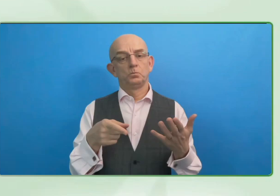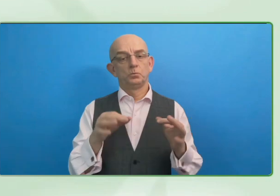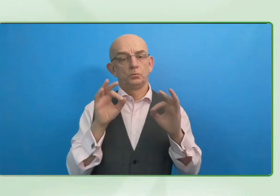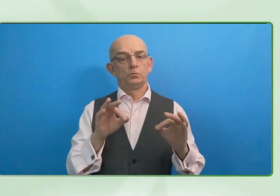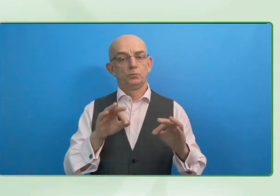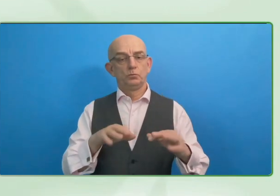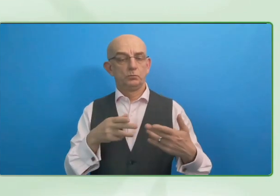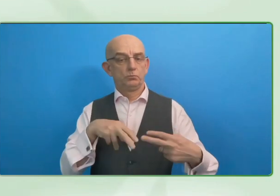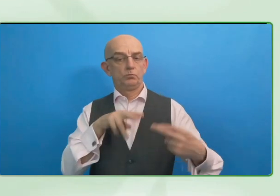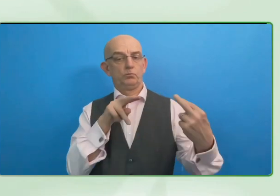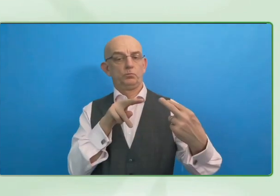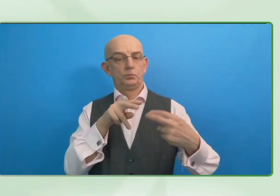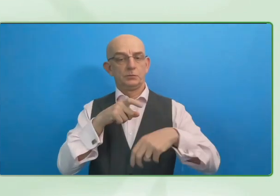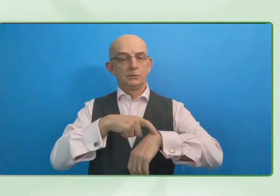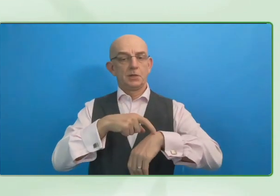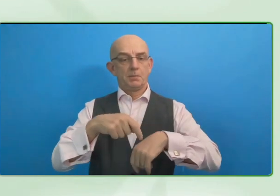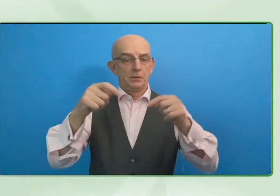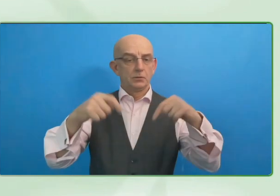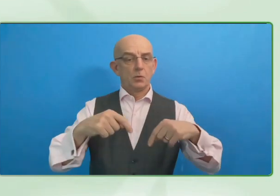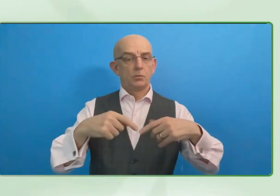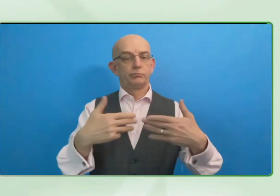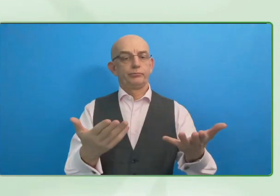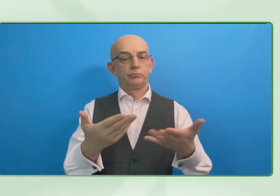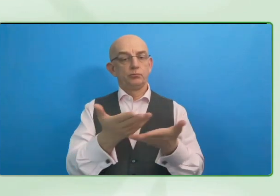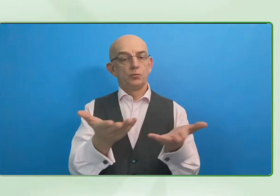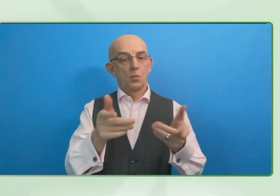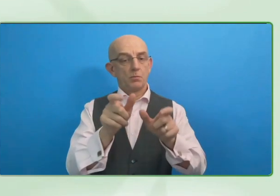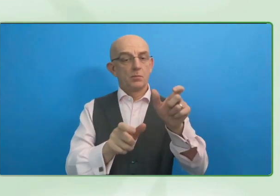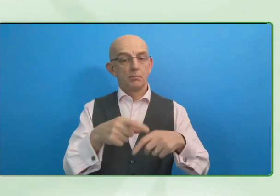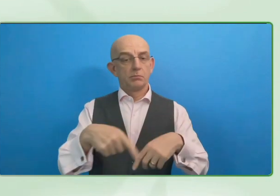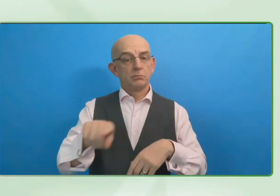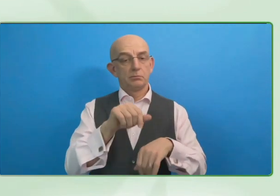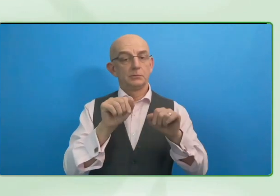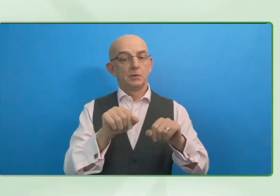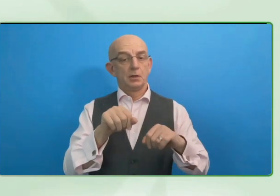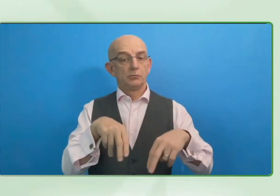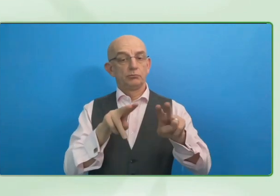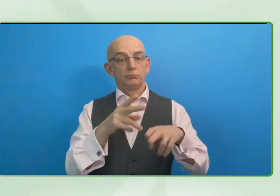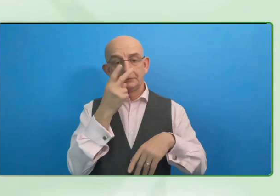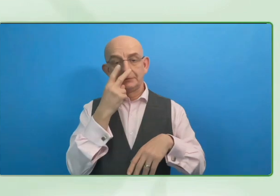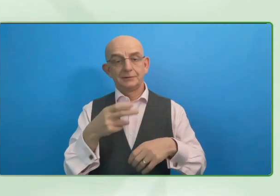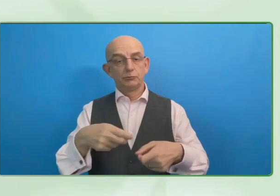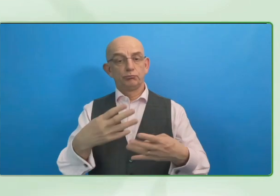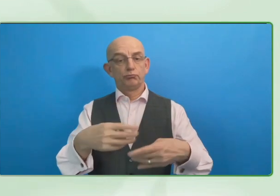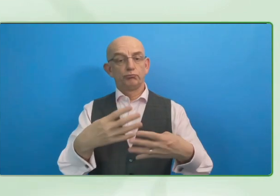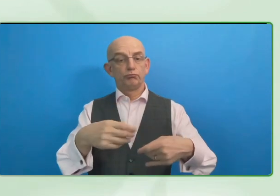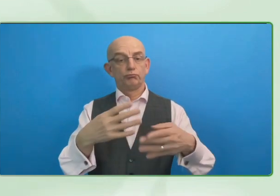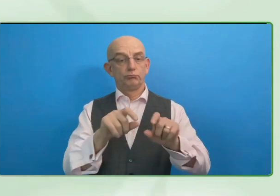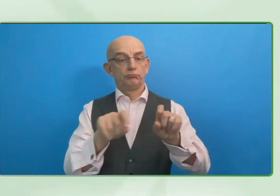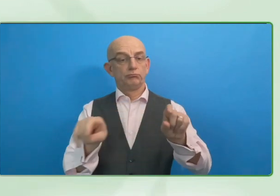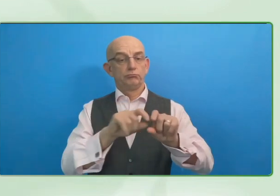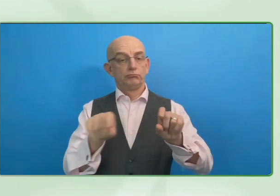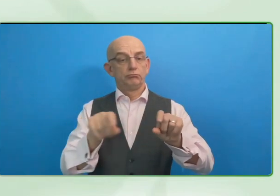can basically, and the real-time text, it can be in like two ways. One is the automatic